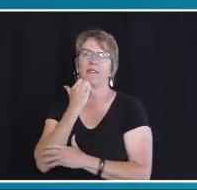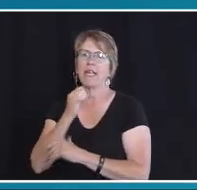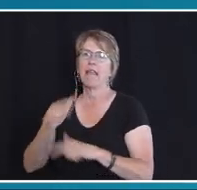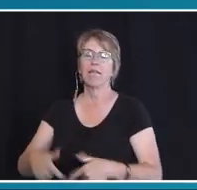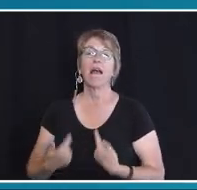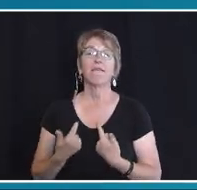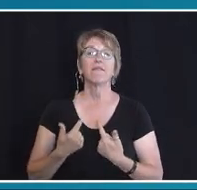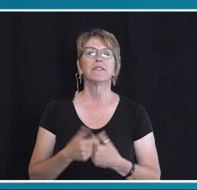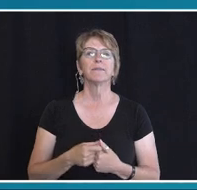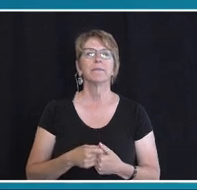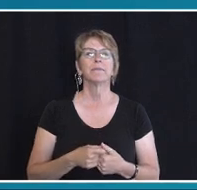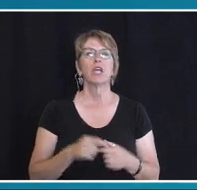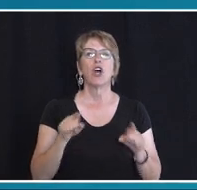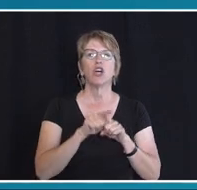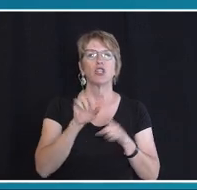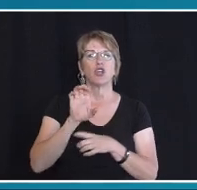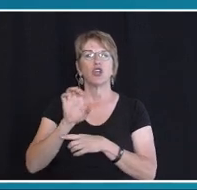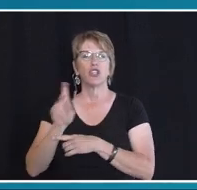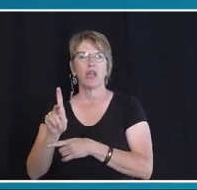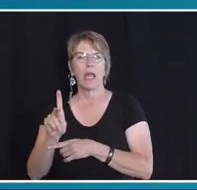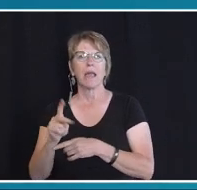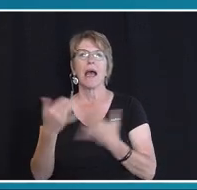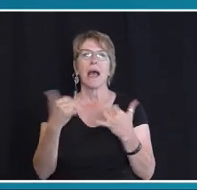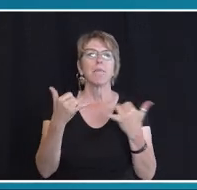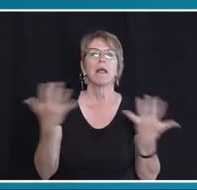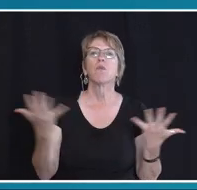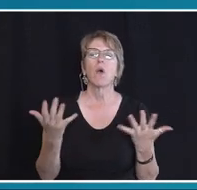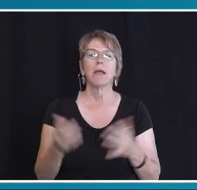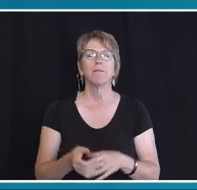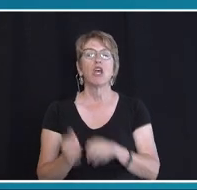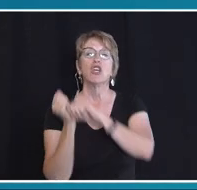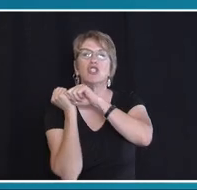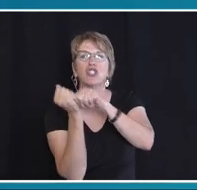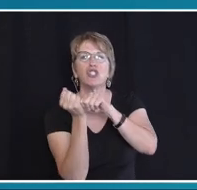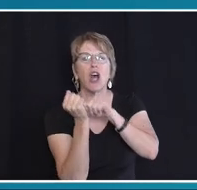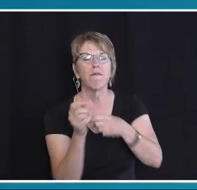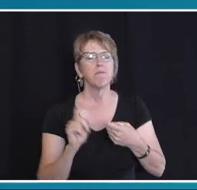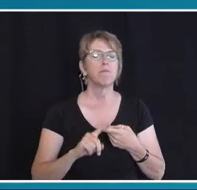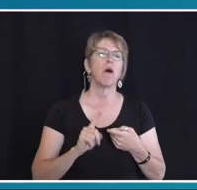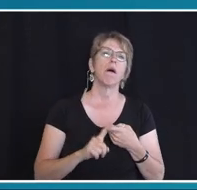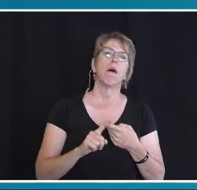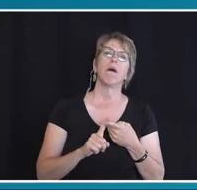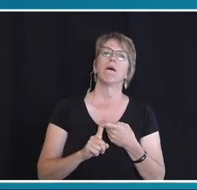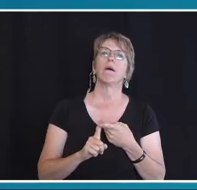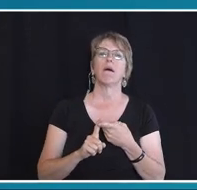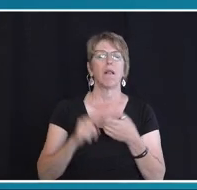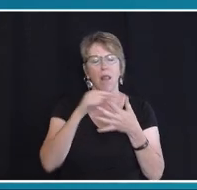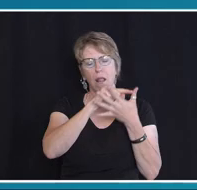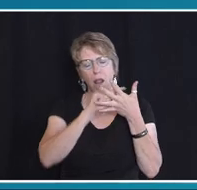Courage Kenny, I play basketball, softball, swimming, skiing, and tennis, and